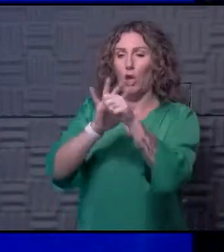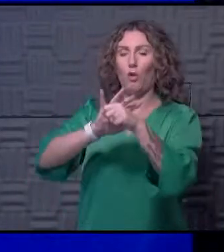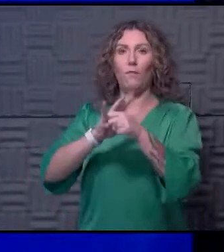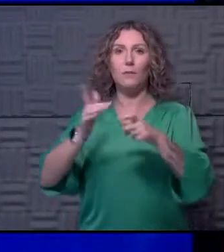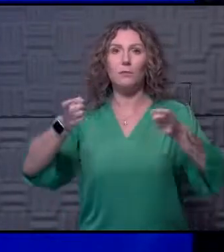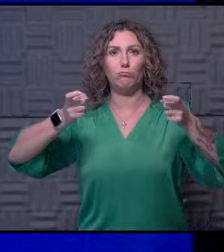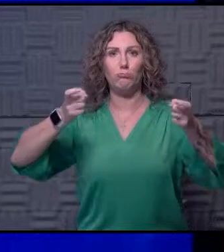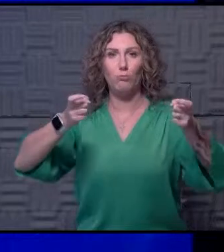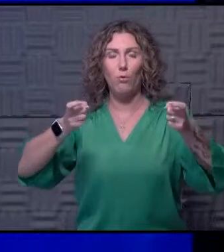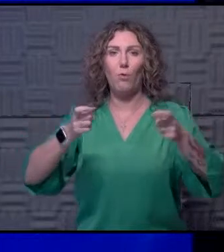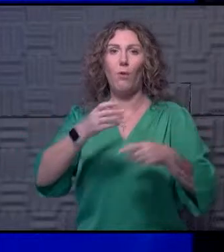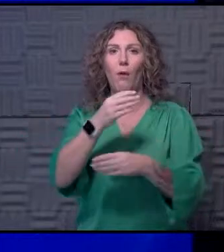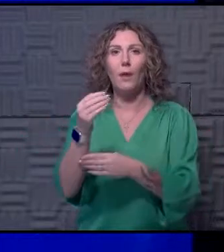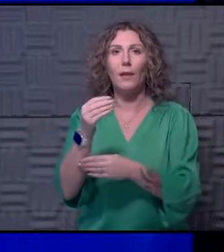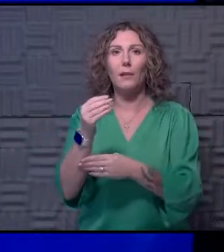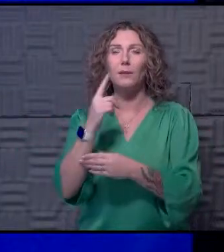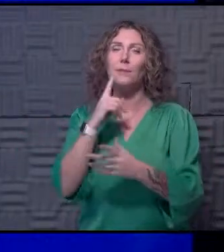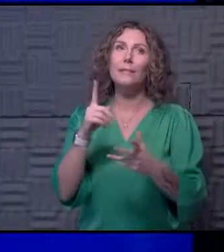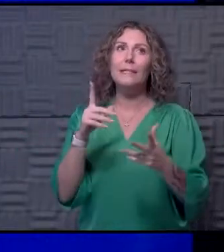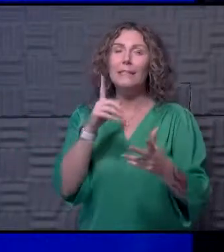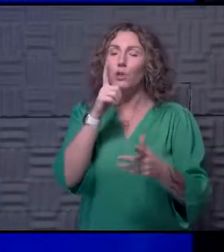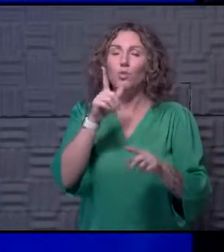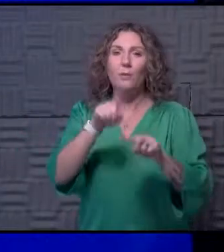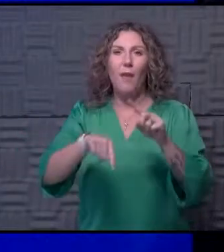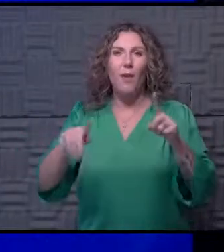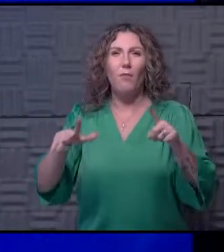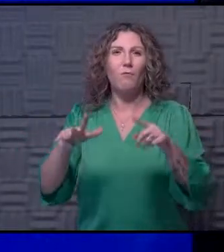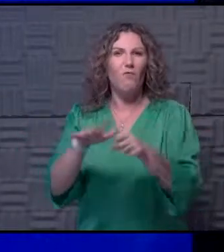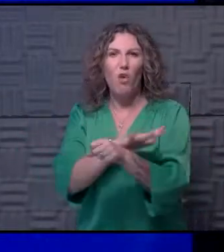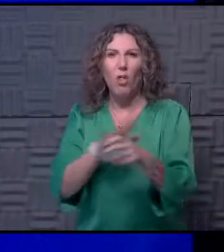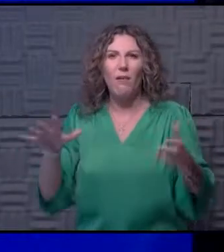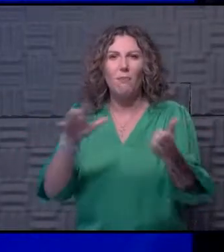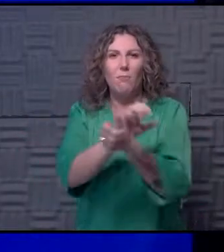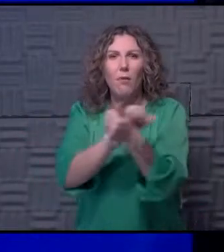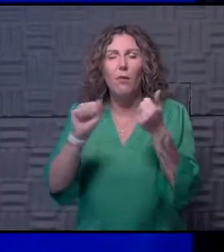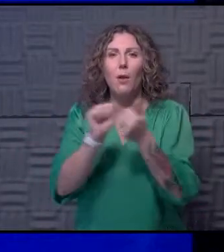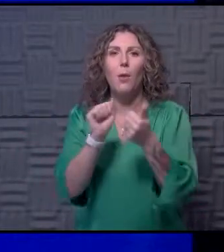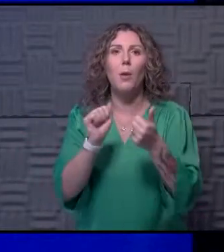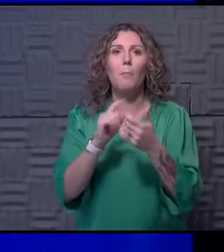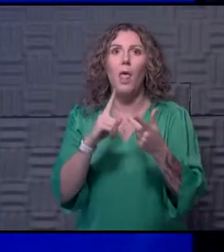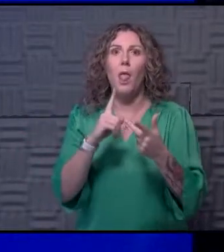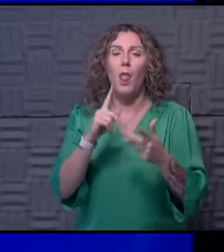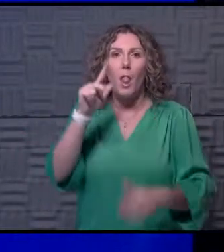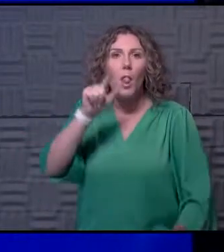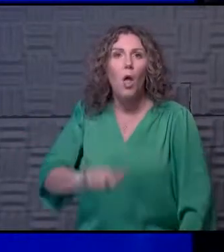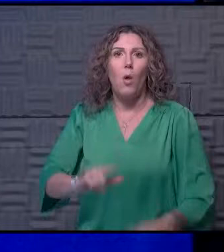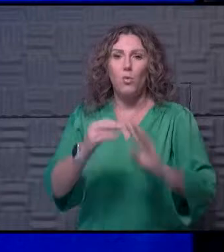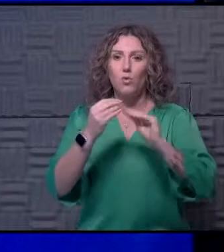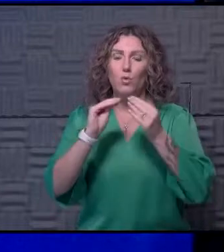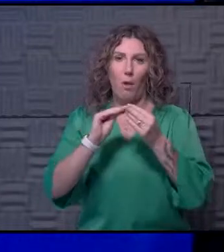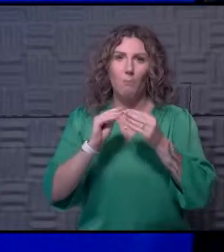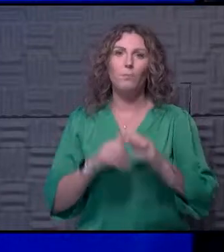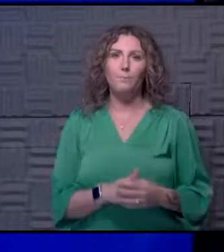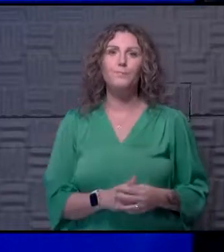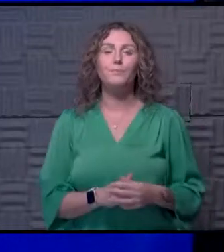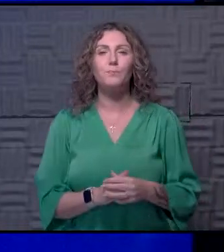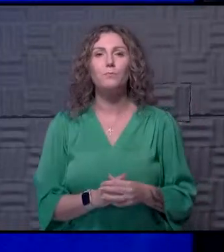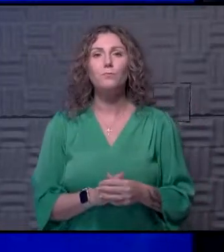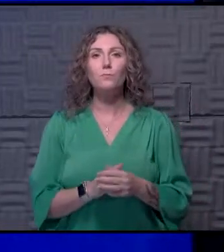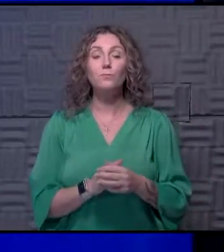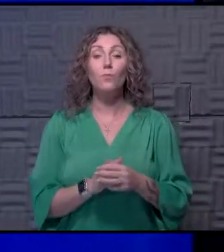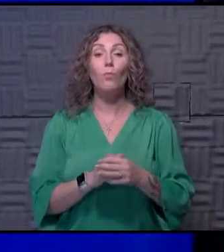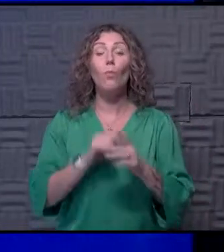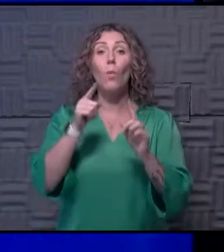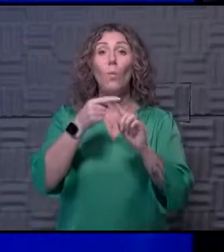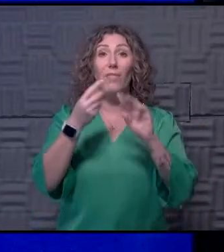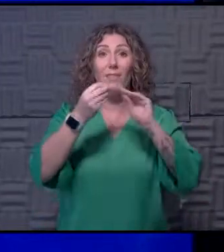great control and eradicate, not fully eradicated, but get it at a much lower volume than it is today. But I think when the numbers